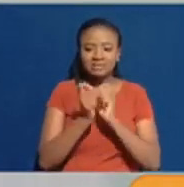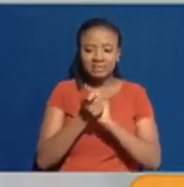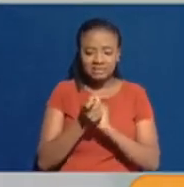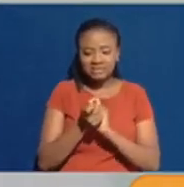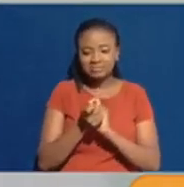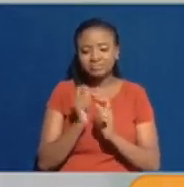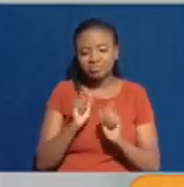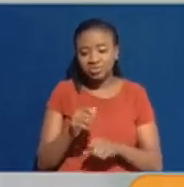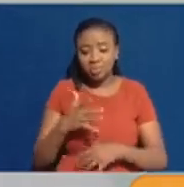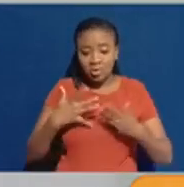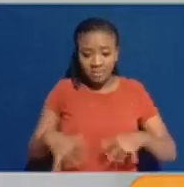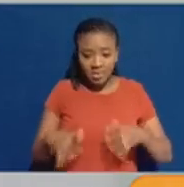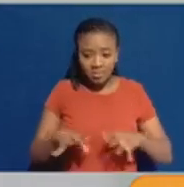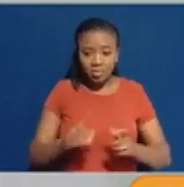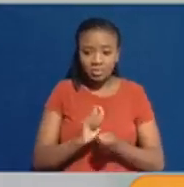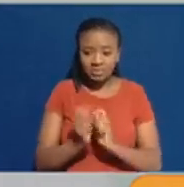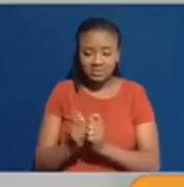use of phosphorus soaps